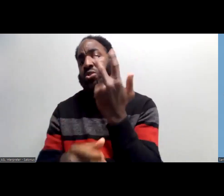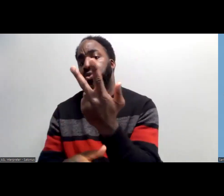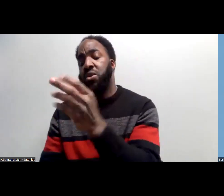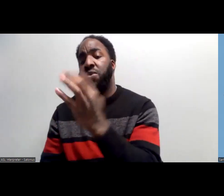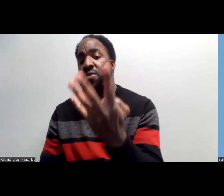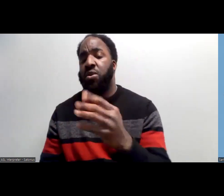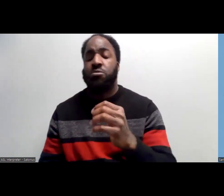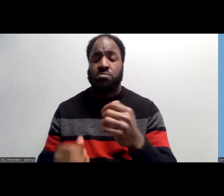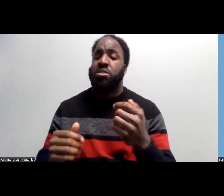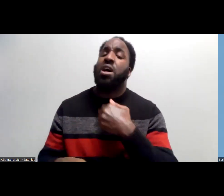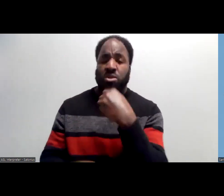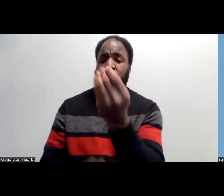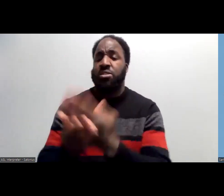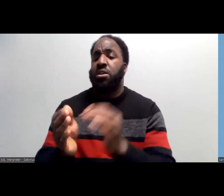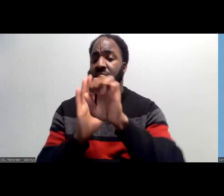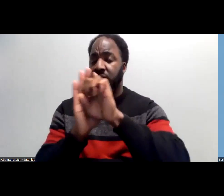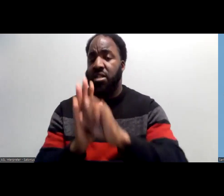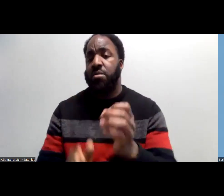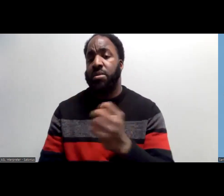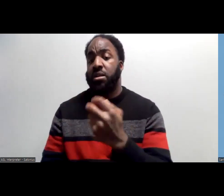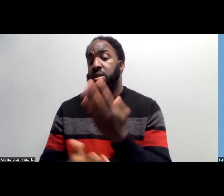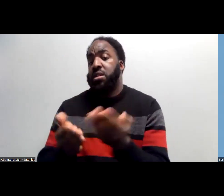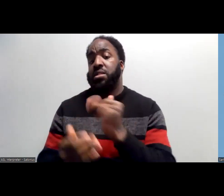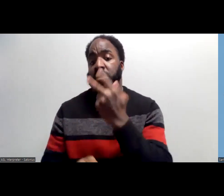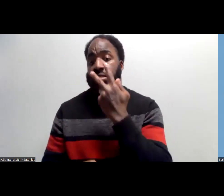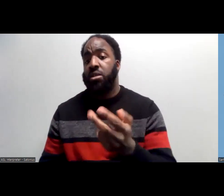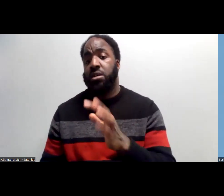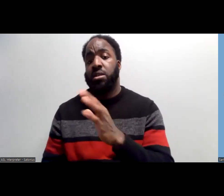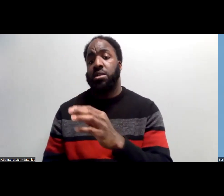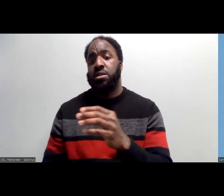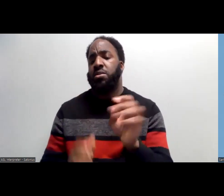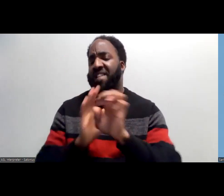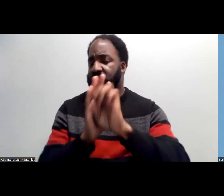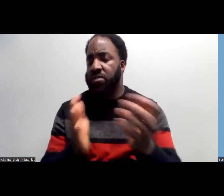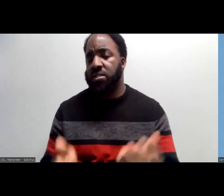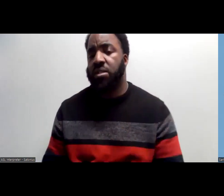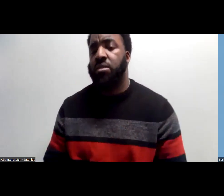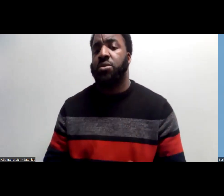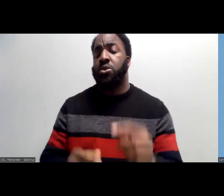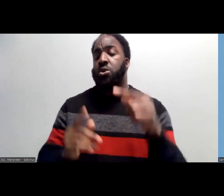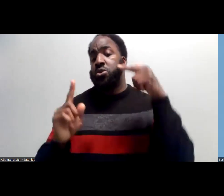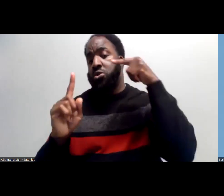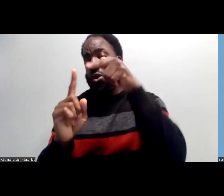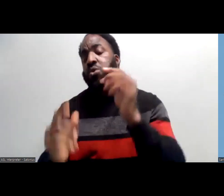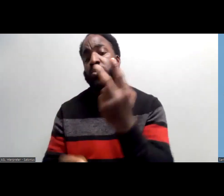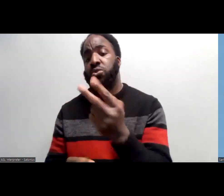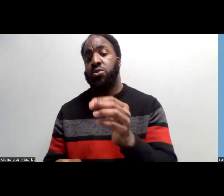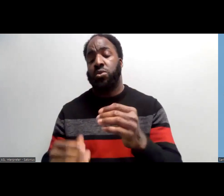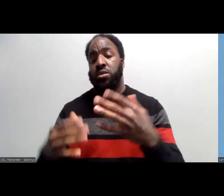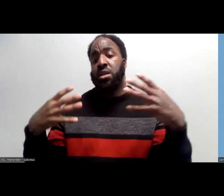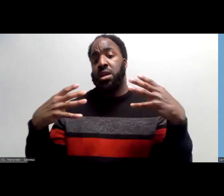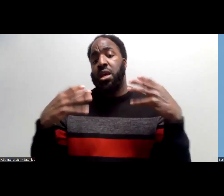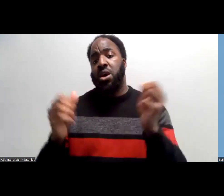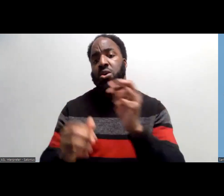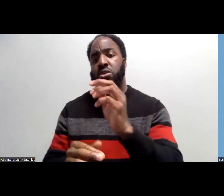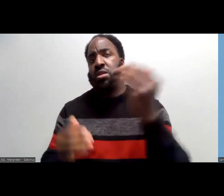give some examples of things I saw and maybe just some questions. Like, for example, goal 2, the health reimagined, I think